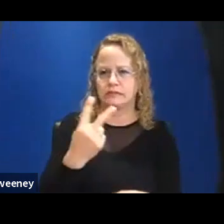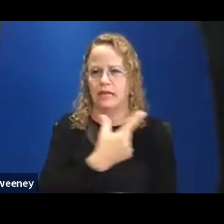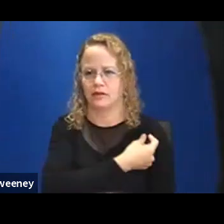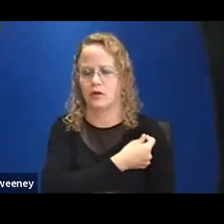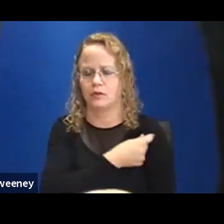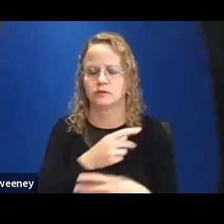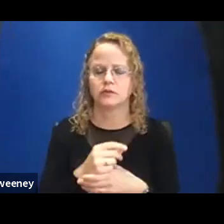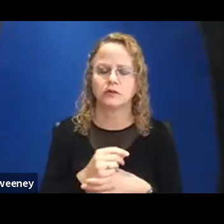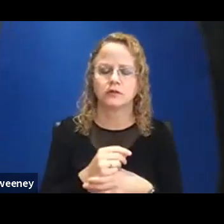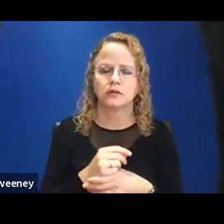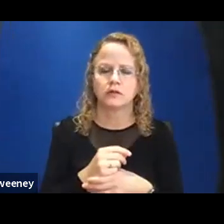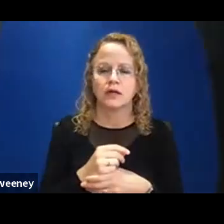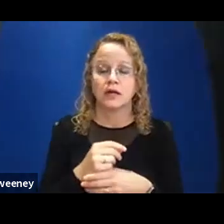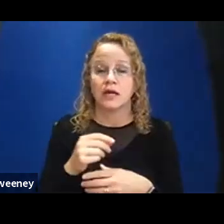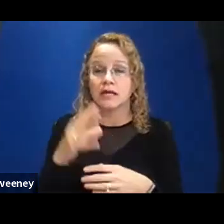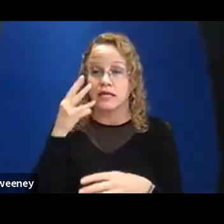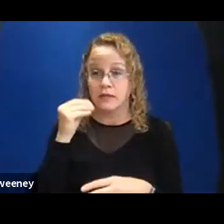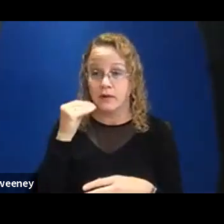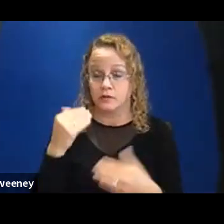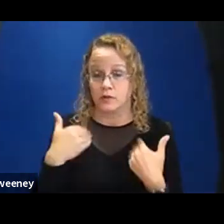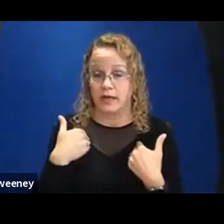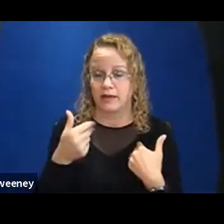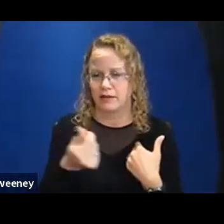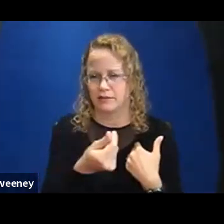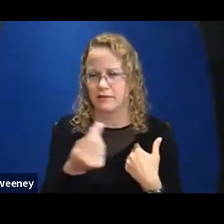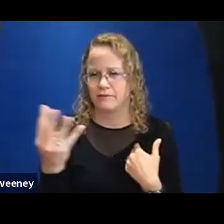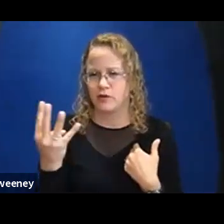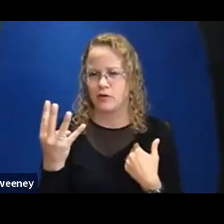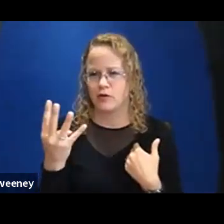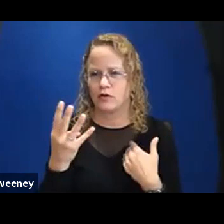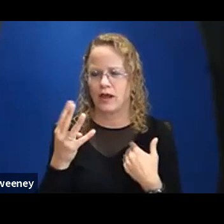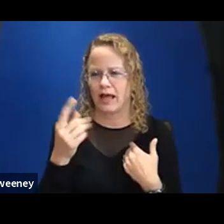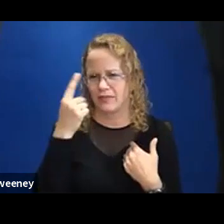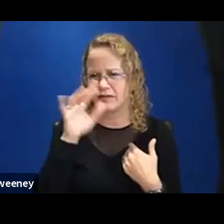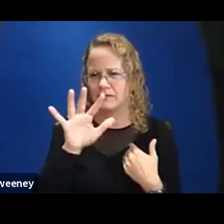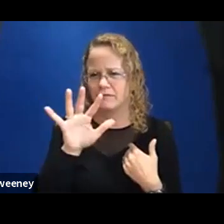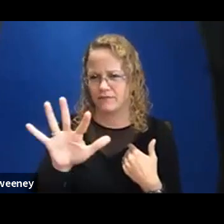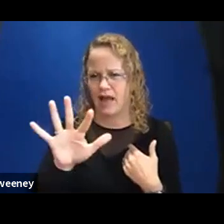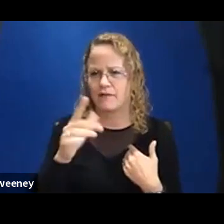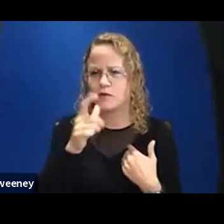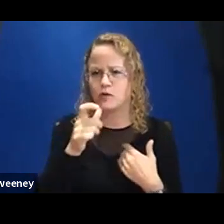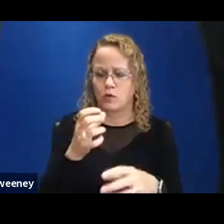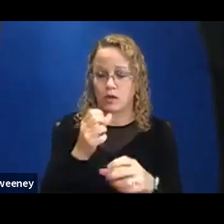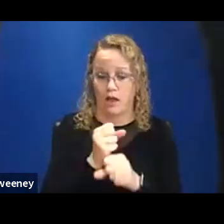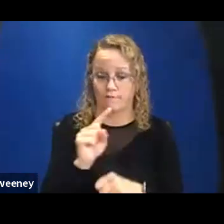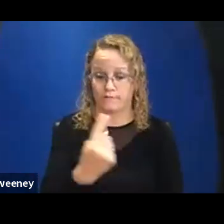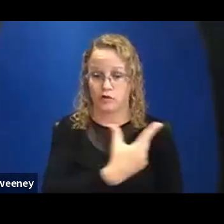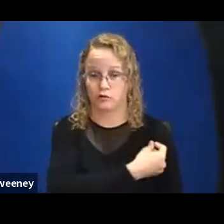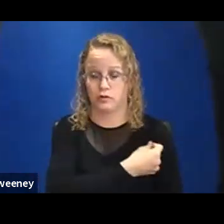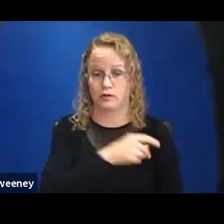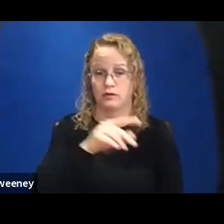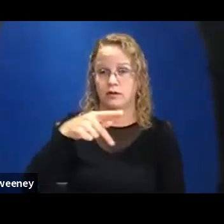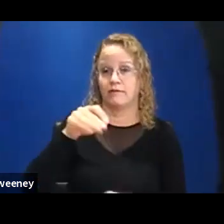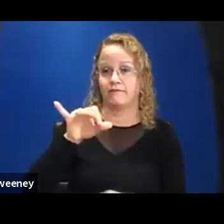one. So the experience we've had is a few, in fact, over 5 who received the first dose, either Pfizer or